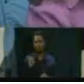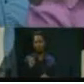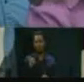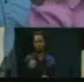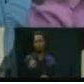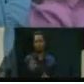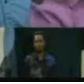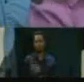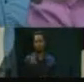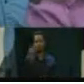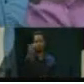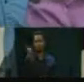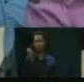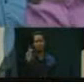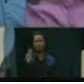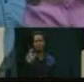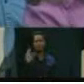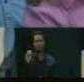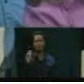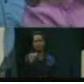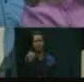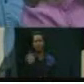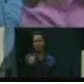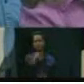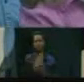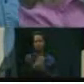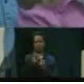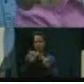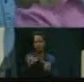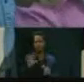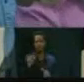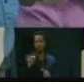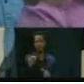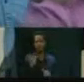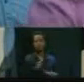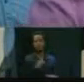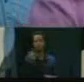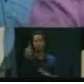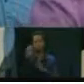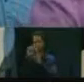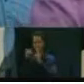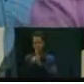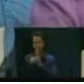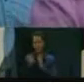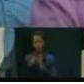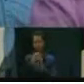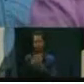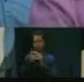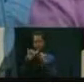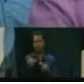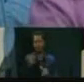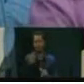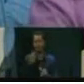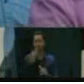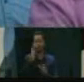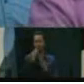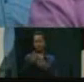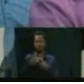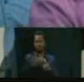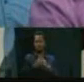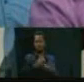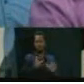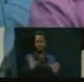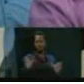not have a school system. Our state has a school system. The state school system is divided into smaller districts called local